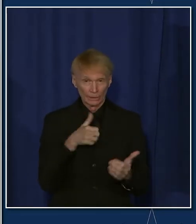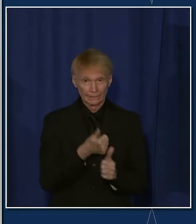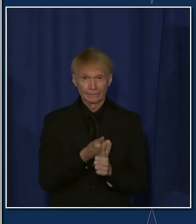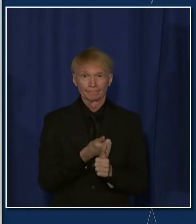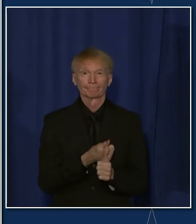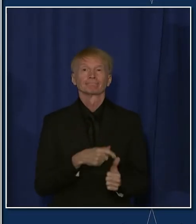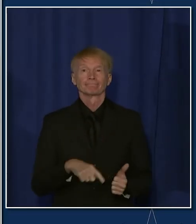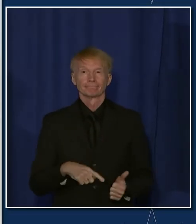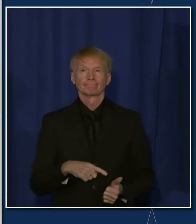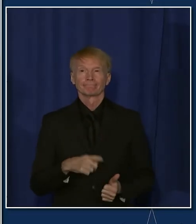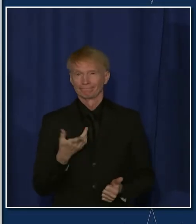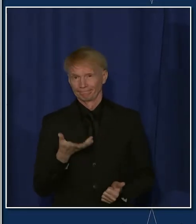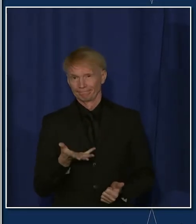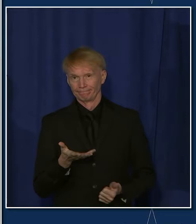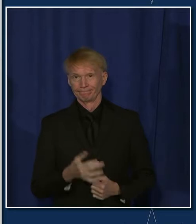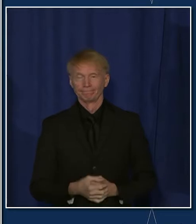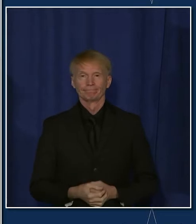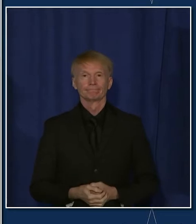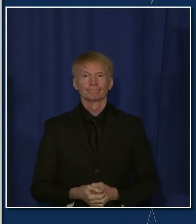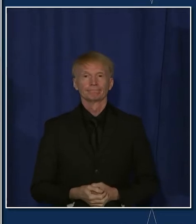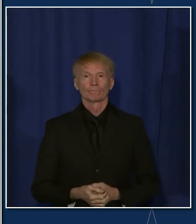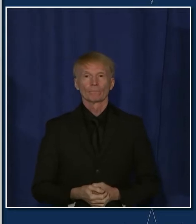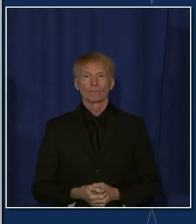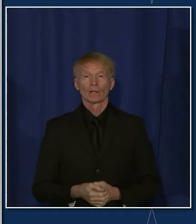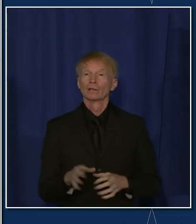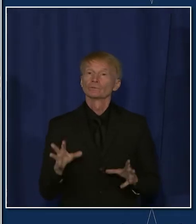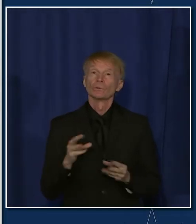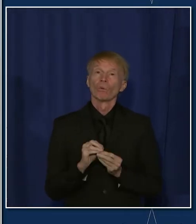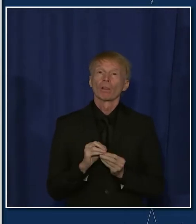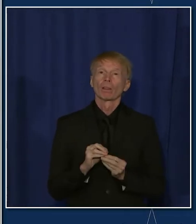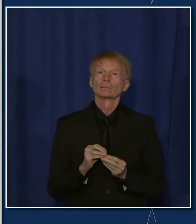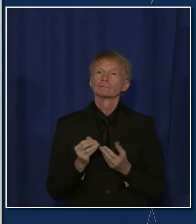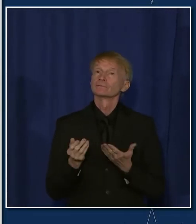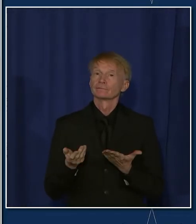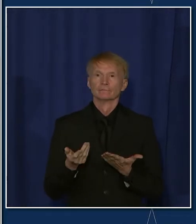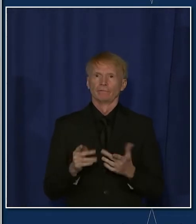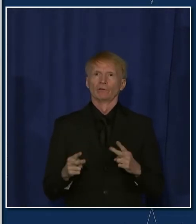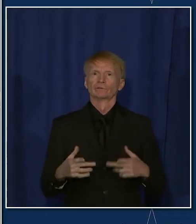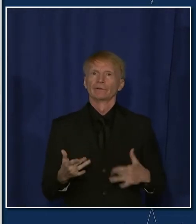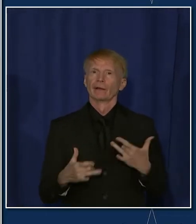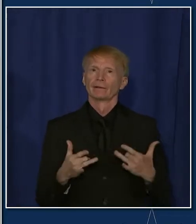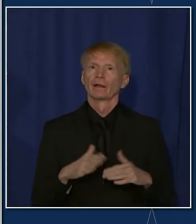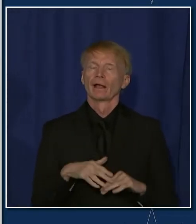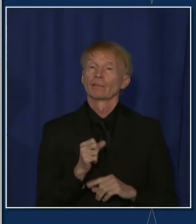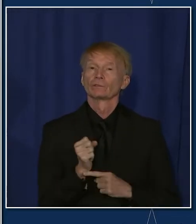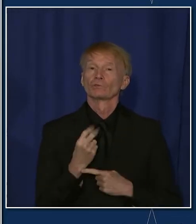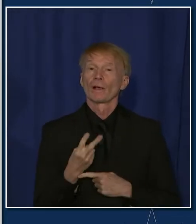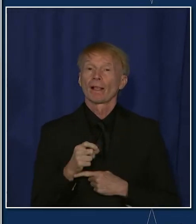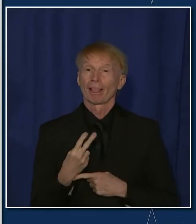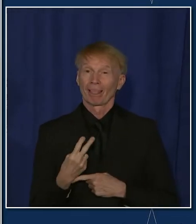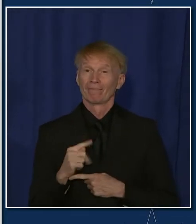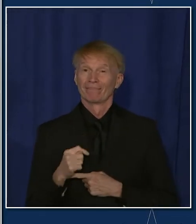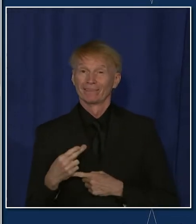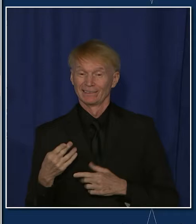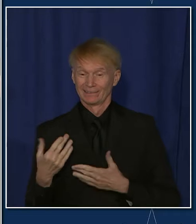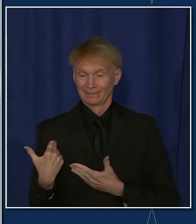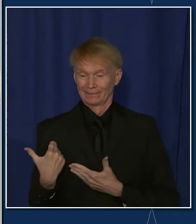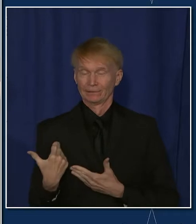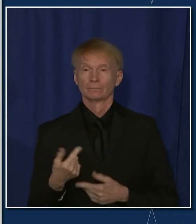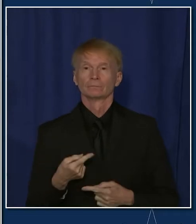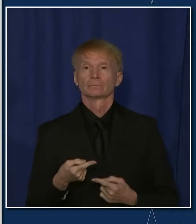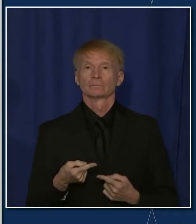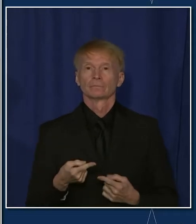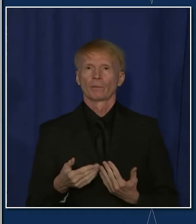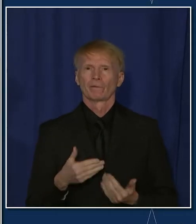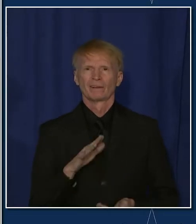Oops, go back, there you go. So you can see the totals here. So first of all, we're very excited that on the 12th, we had